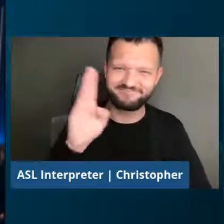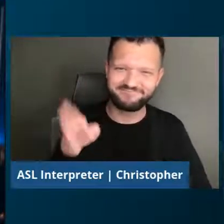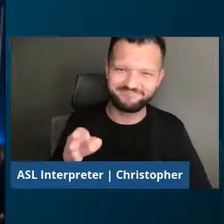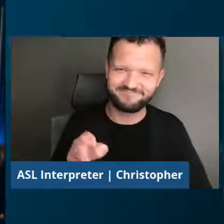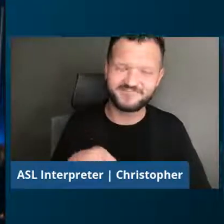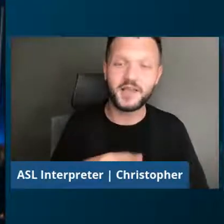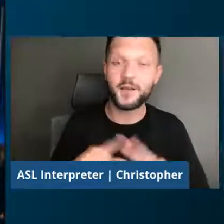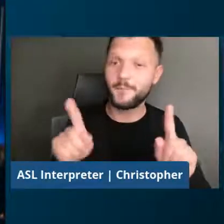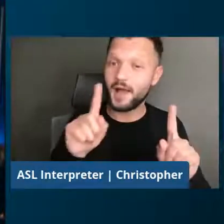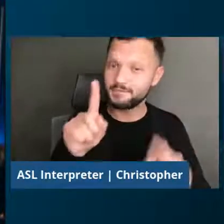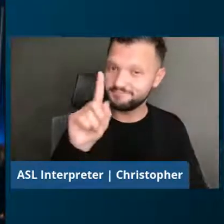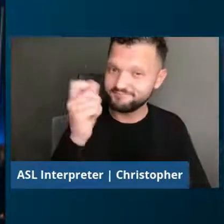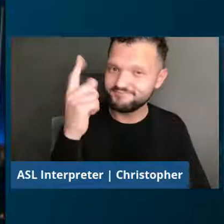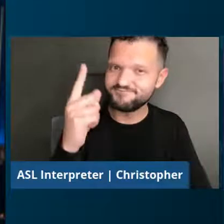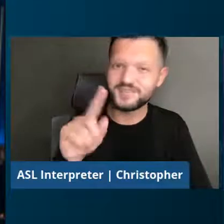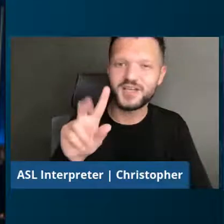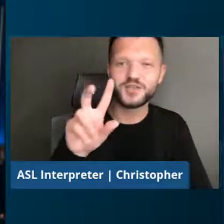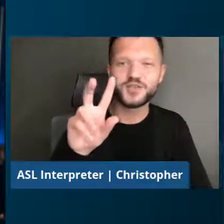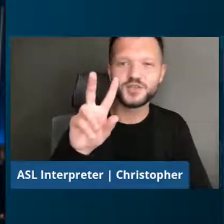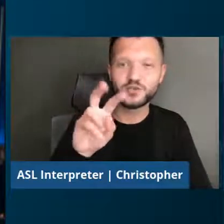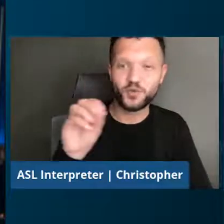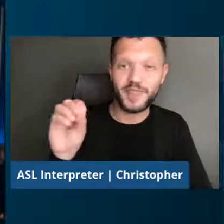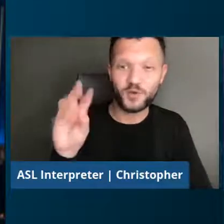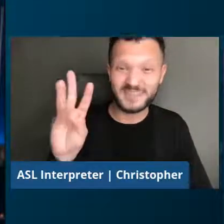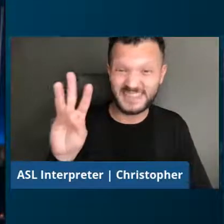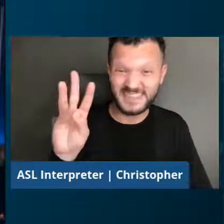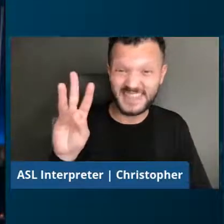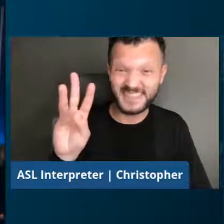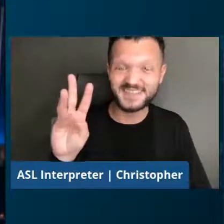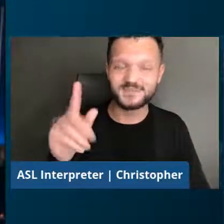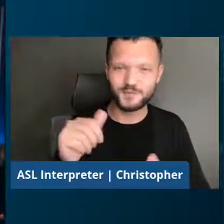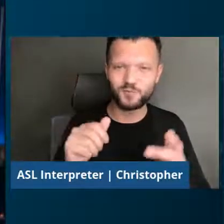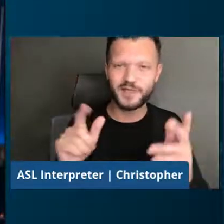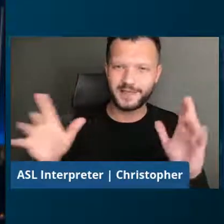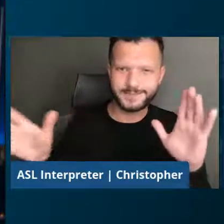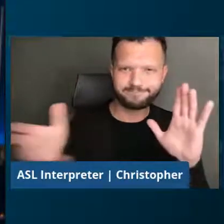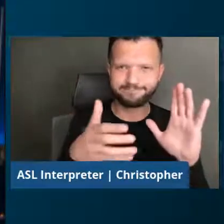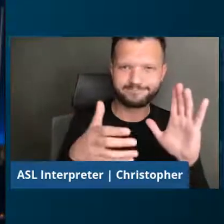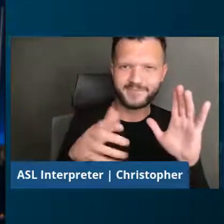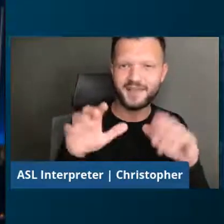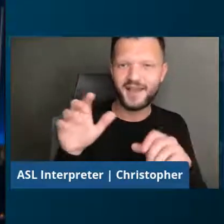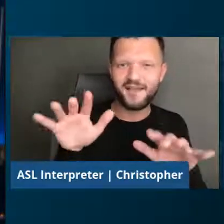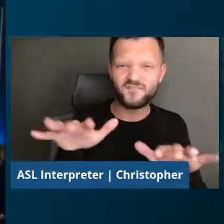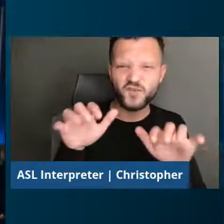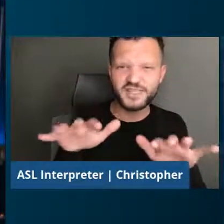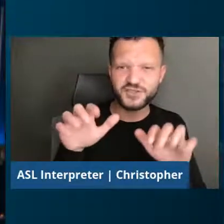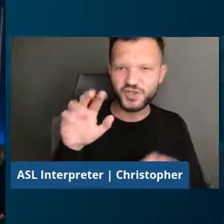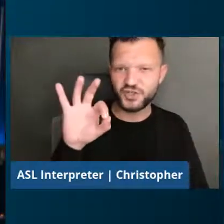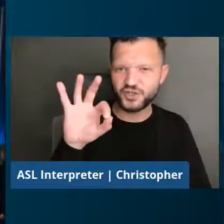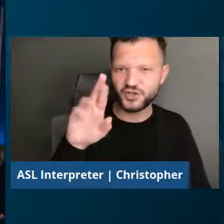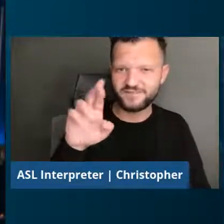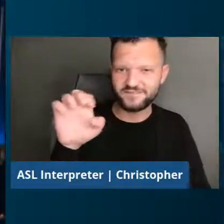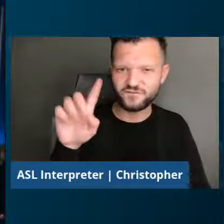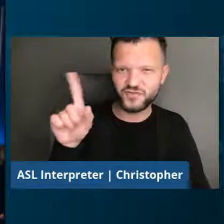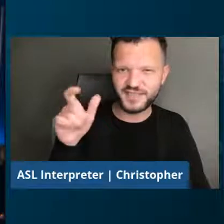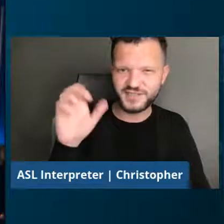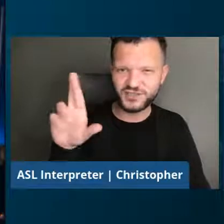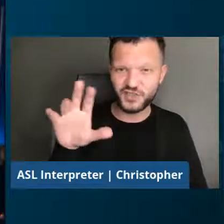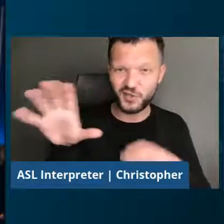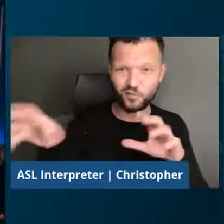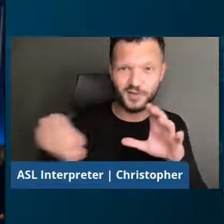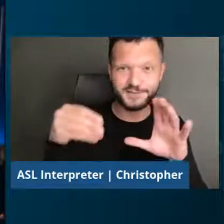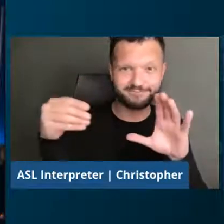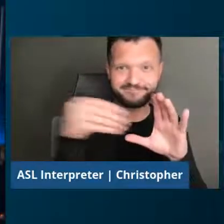in 2006, a freezer was flown aboard the space shuttle to store research samples. So they